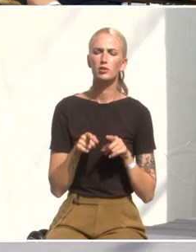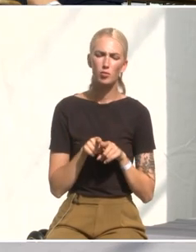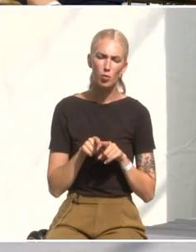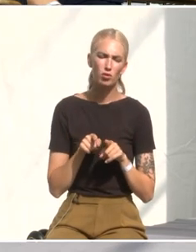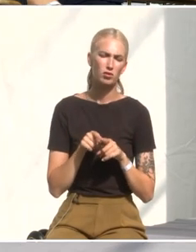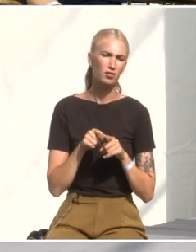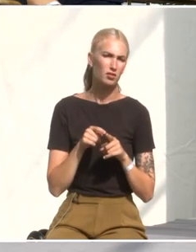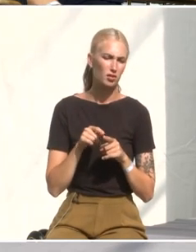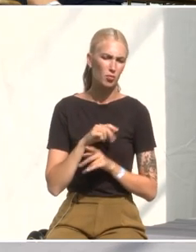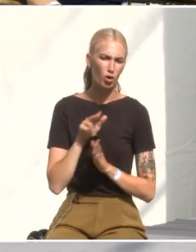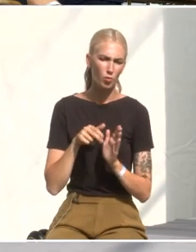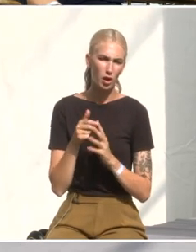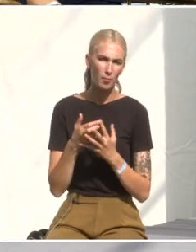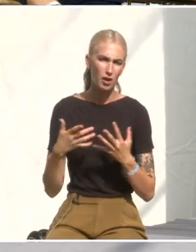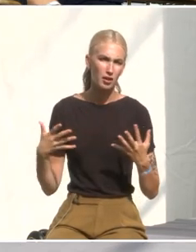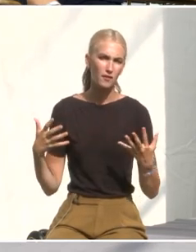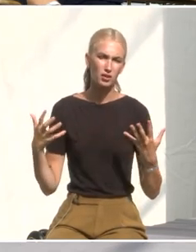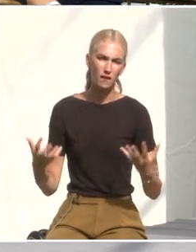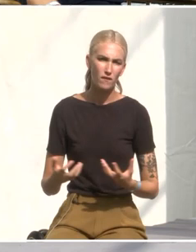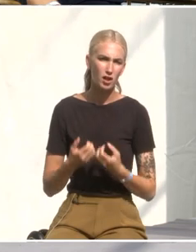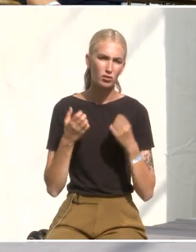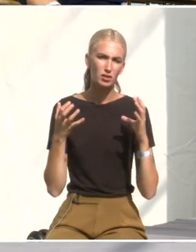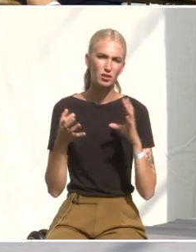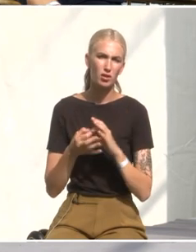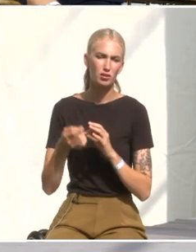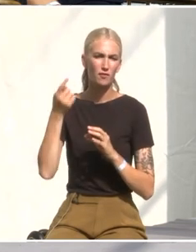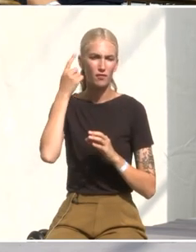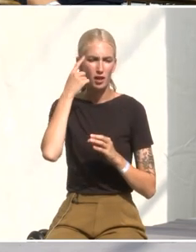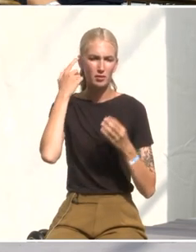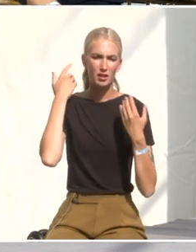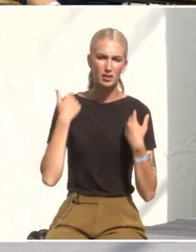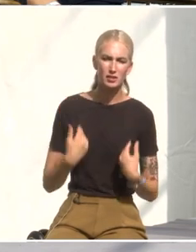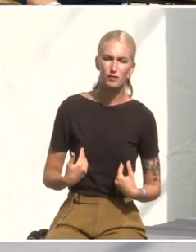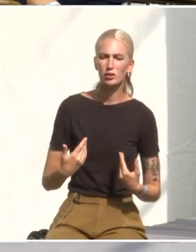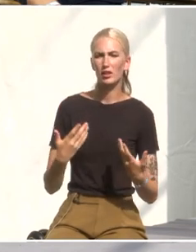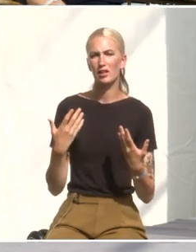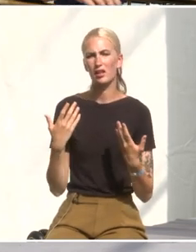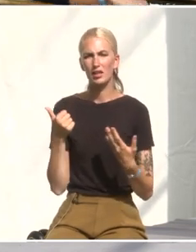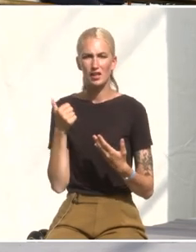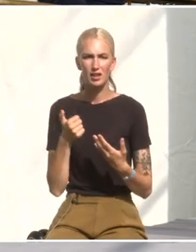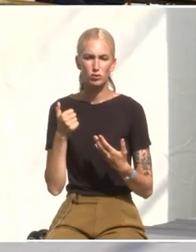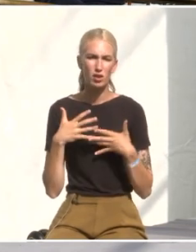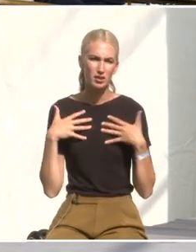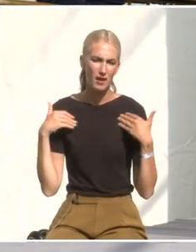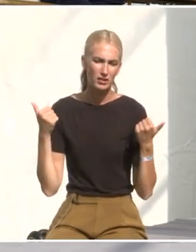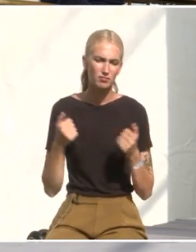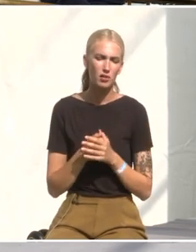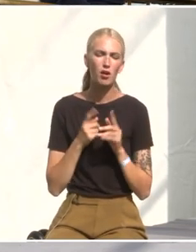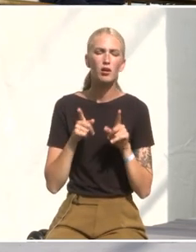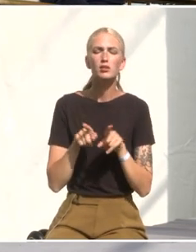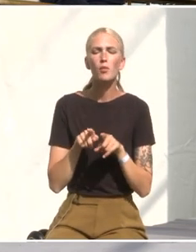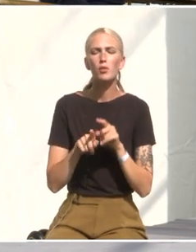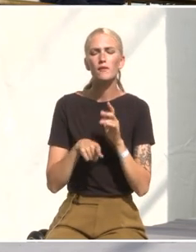issues and challenges around men's mental, physical, sexual health. But then I also try to find out